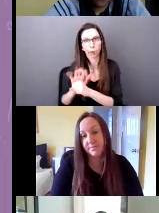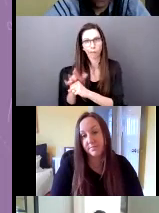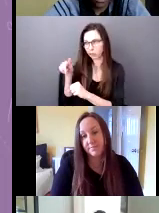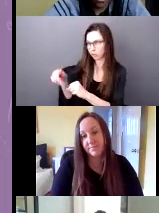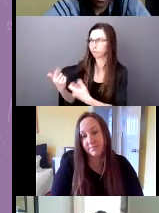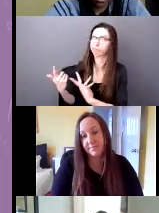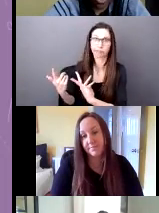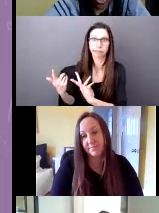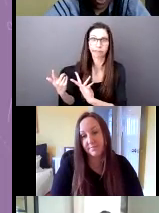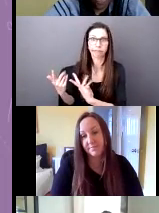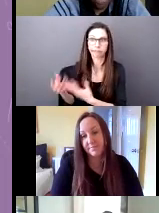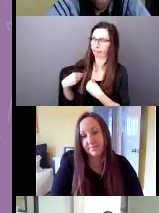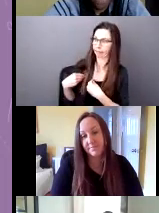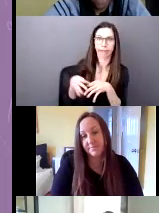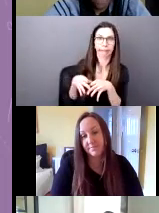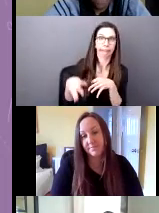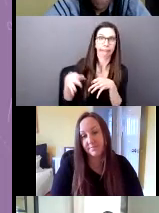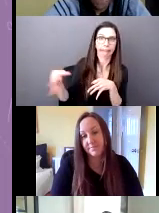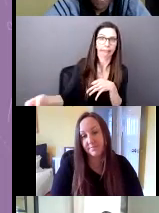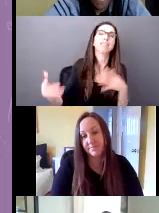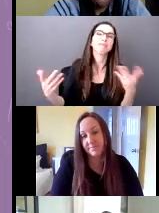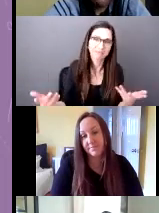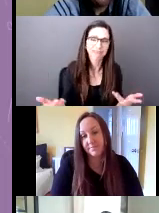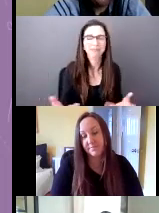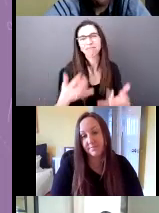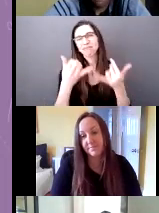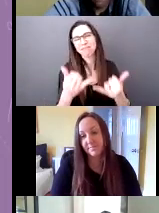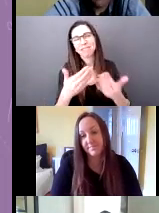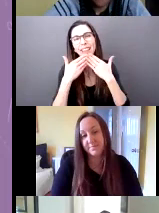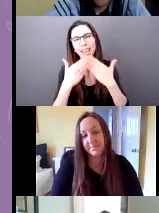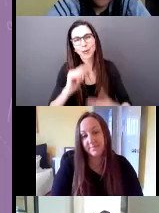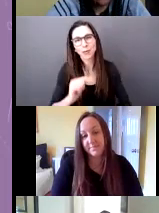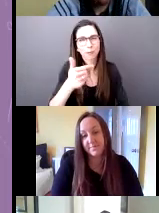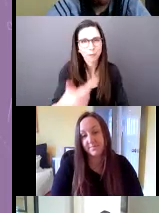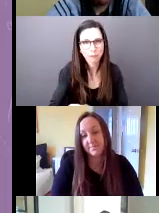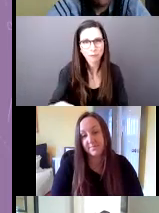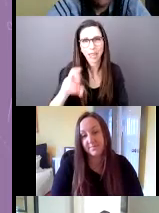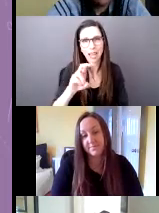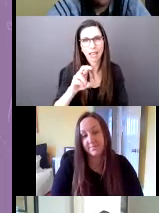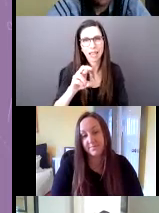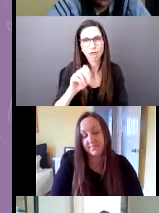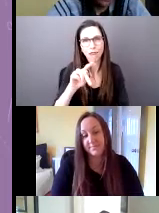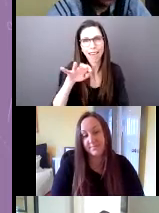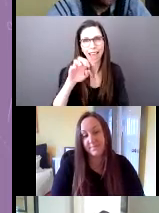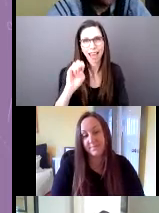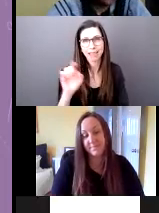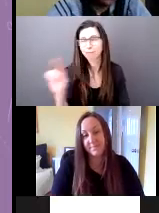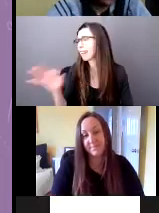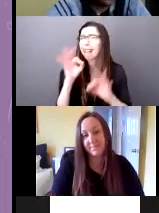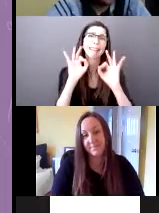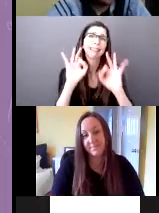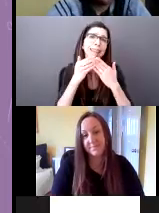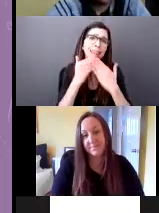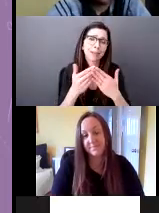And I'll pass it over to Rayanne. Great. So thank you all for presenting today and for joining us